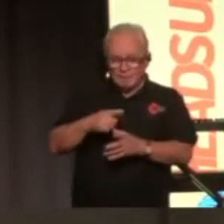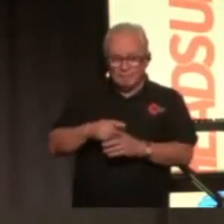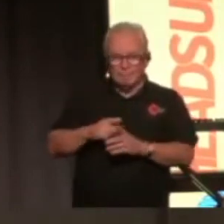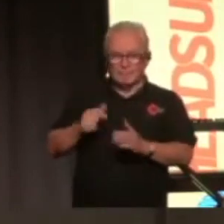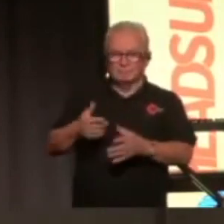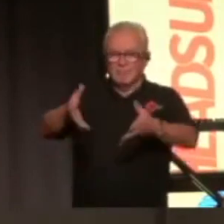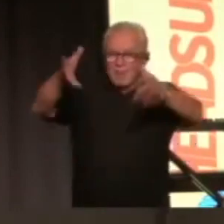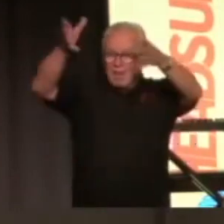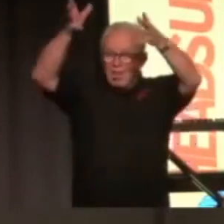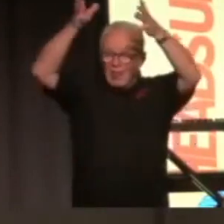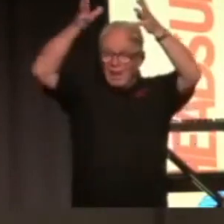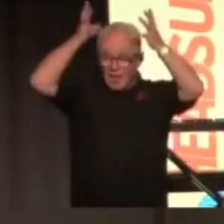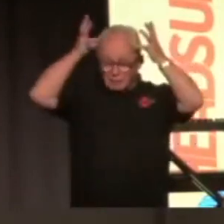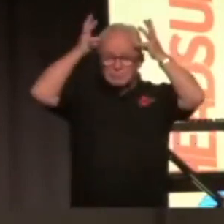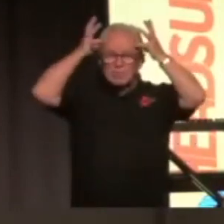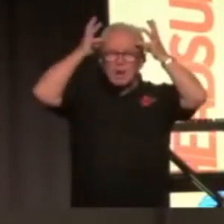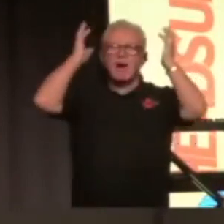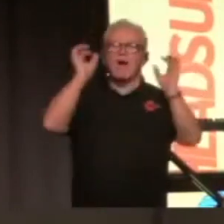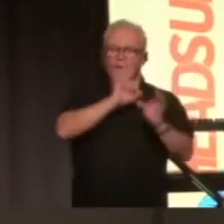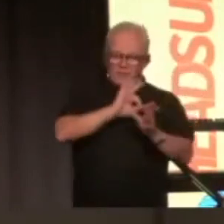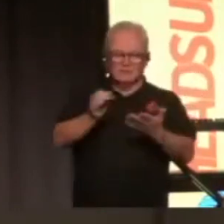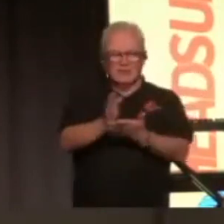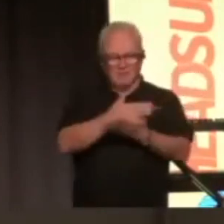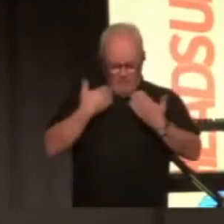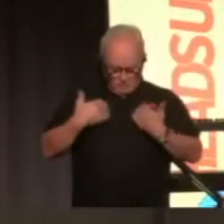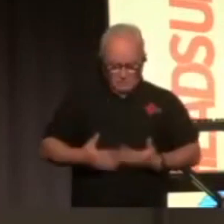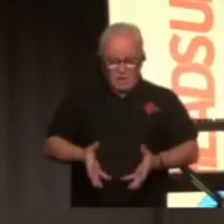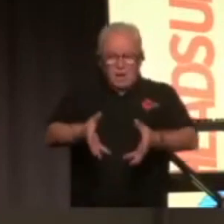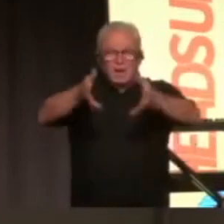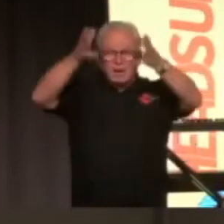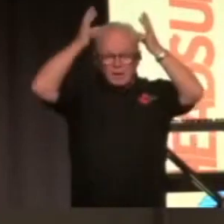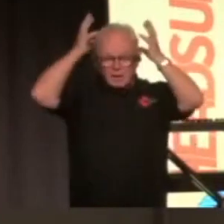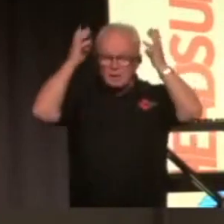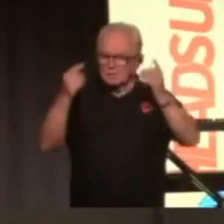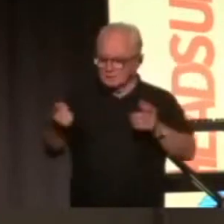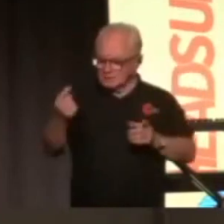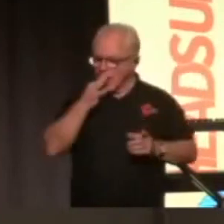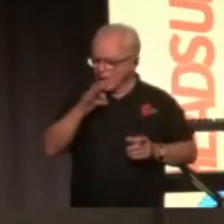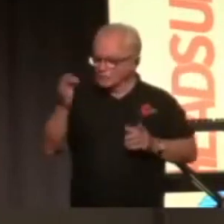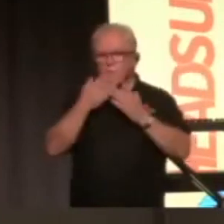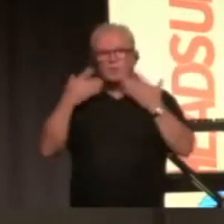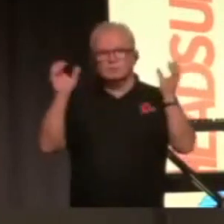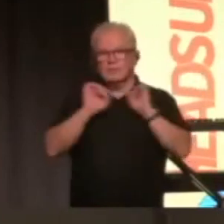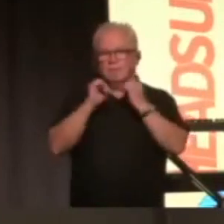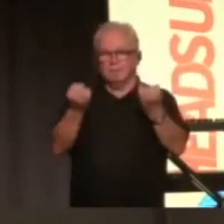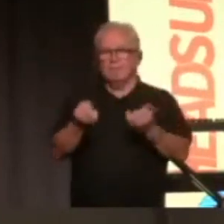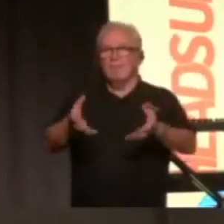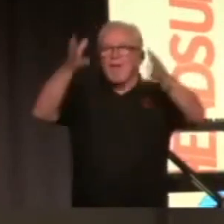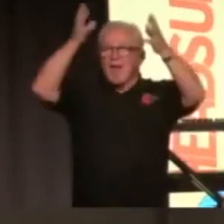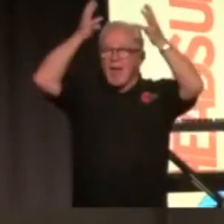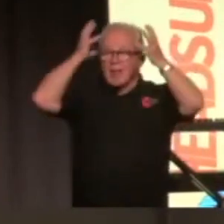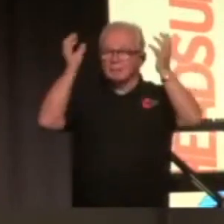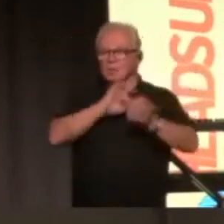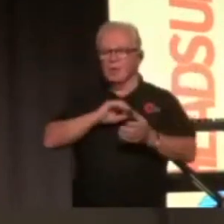Put on the helmet of salvation. Timmy, you want to come up? Put on the helmet of